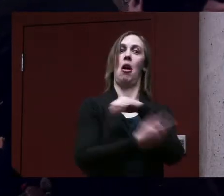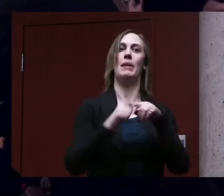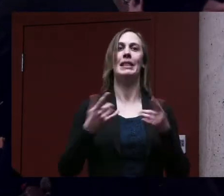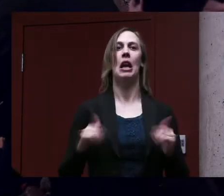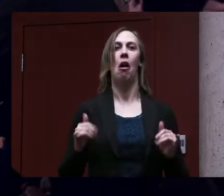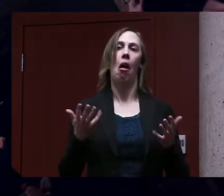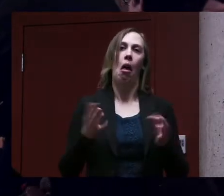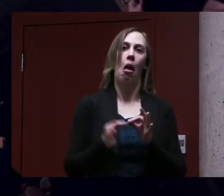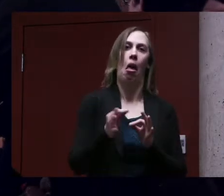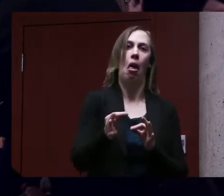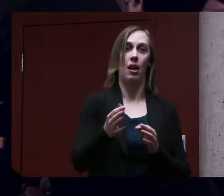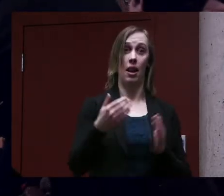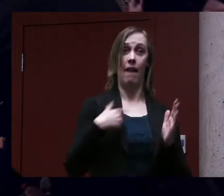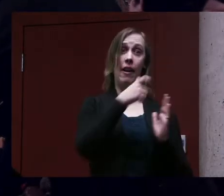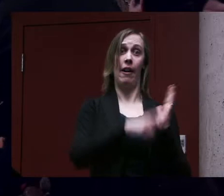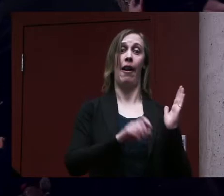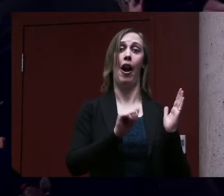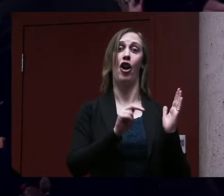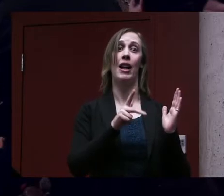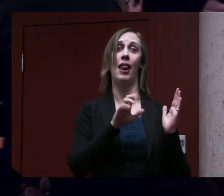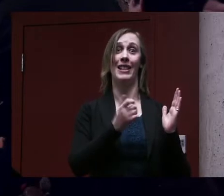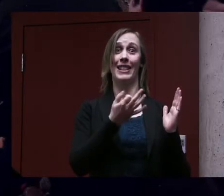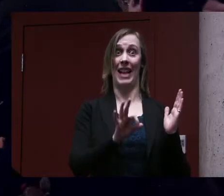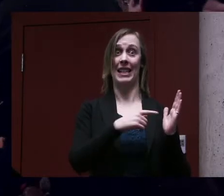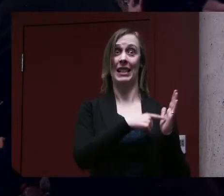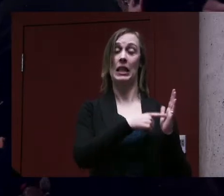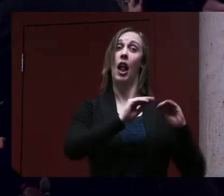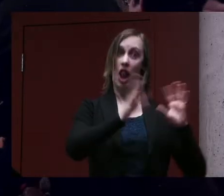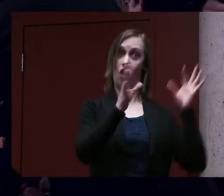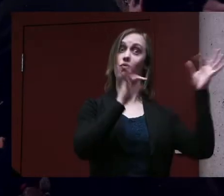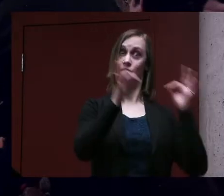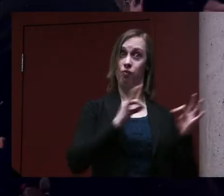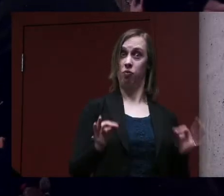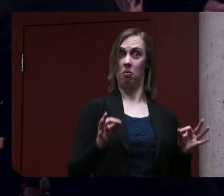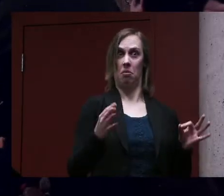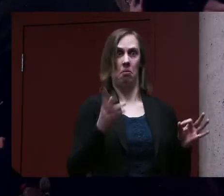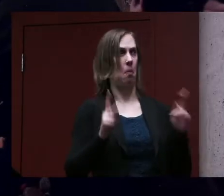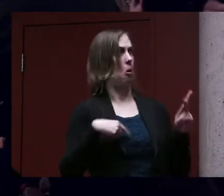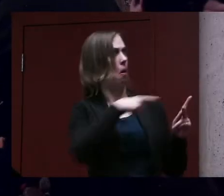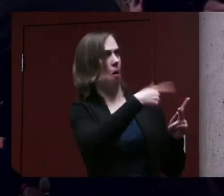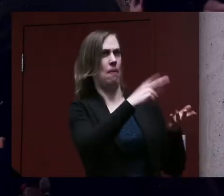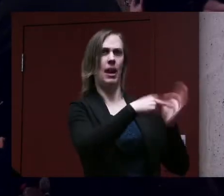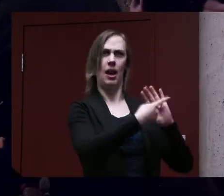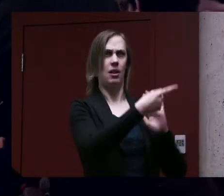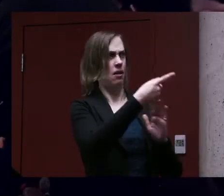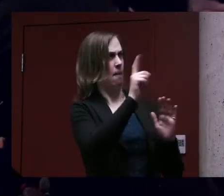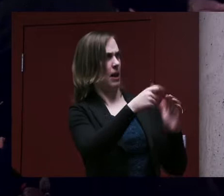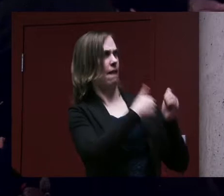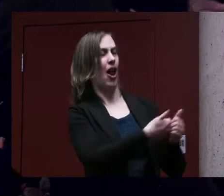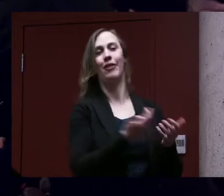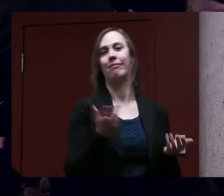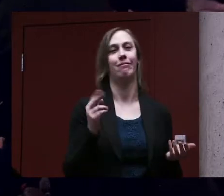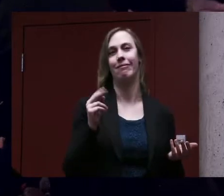it out, and you may say, well, doesn't that answer the question? And unfortunately, the answer is no. So we use the Nova Scotia Human Rights Act,